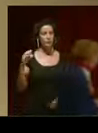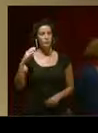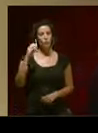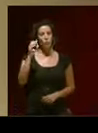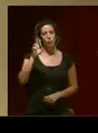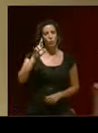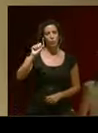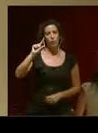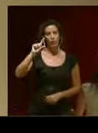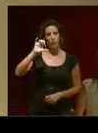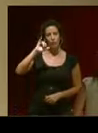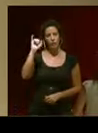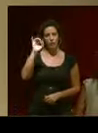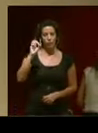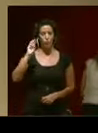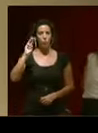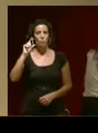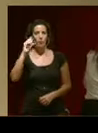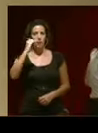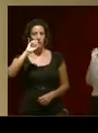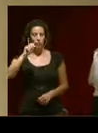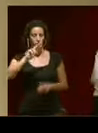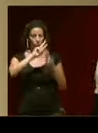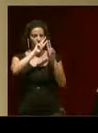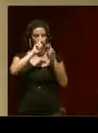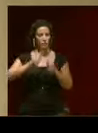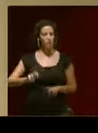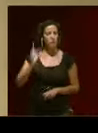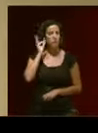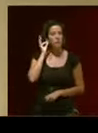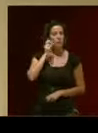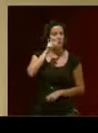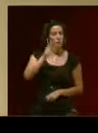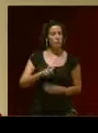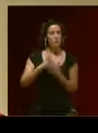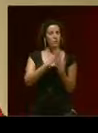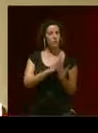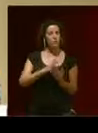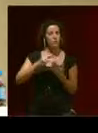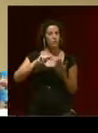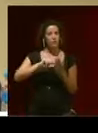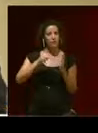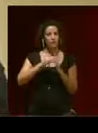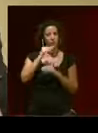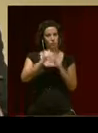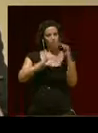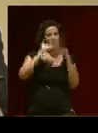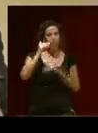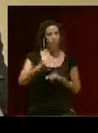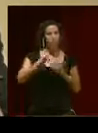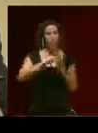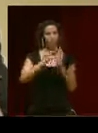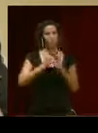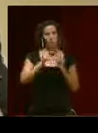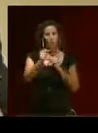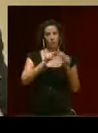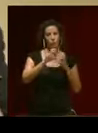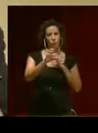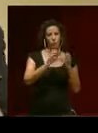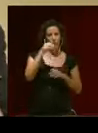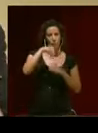We're going to have the next speaker now, who's Rebecca Corralejo Palacios. She's a researcher